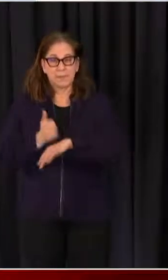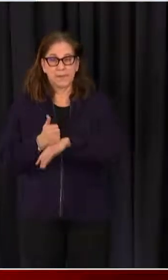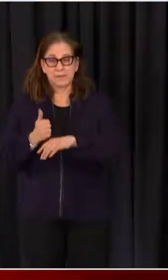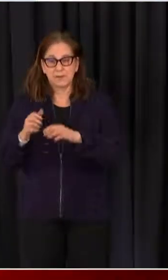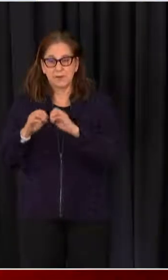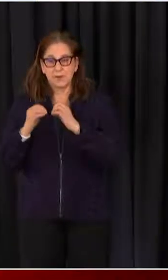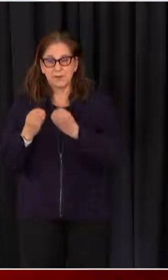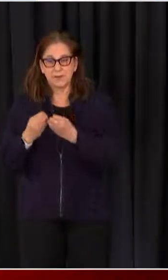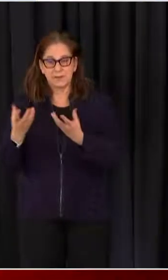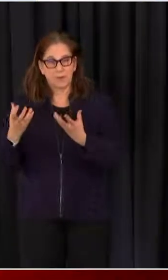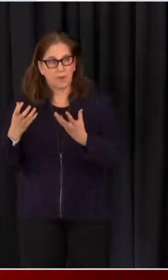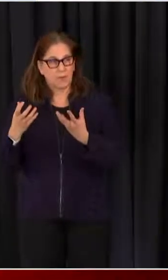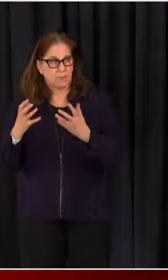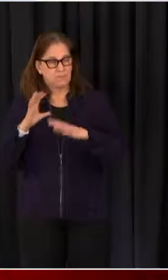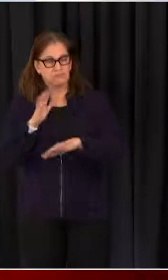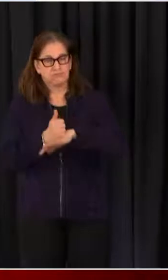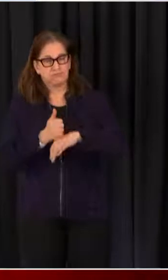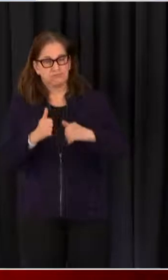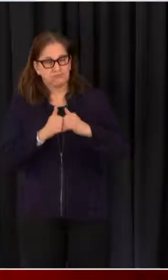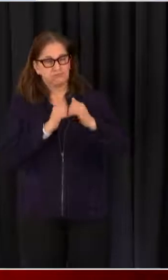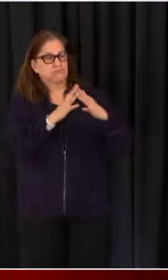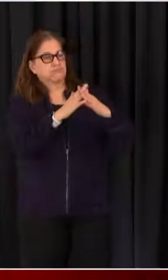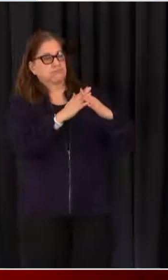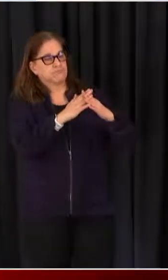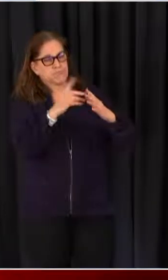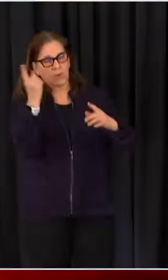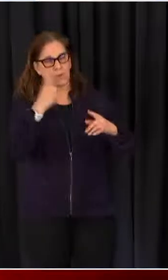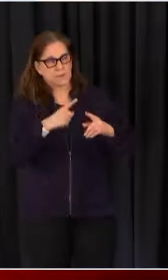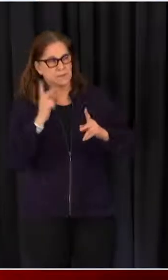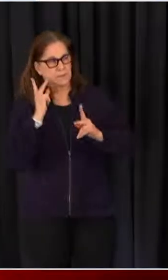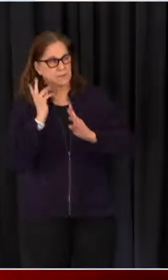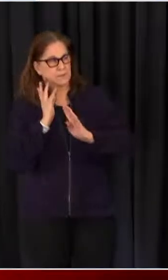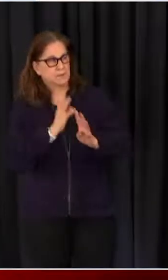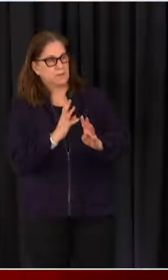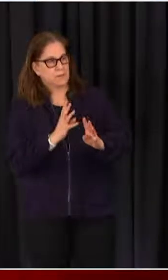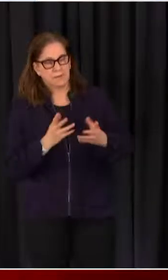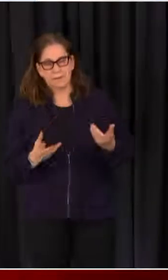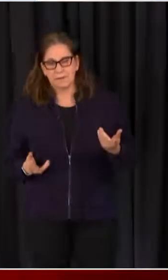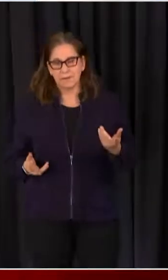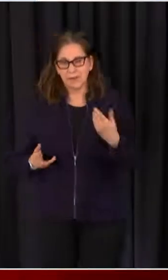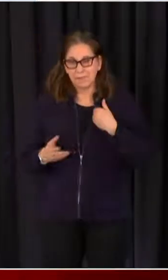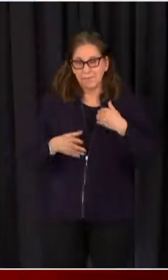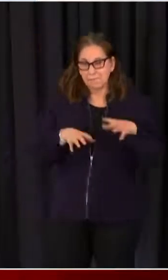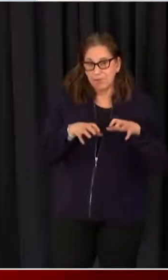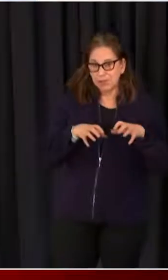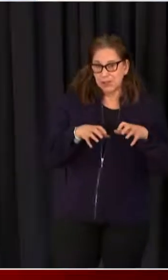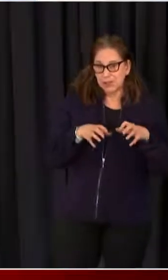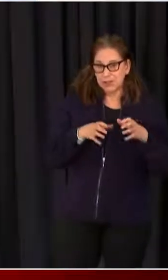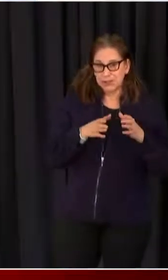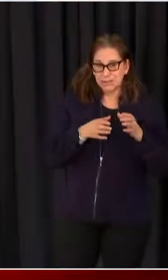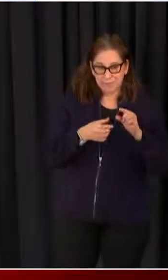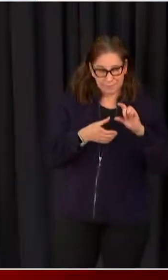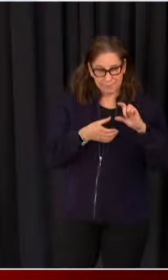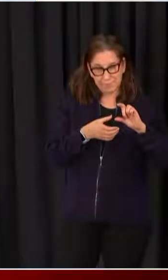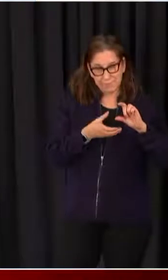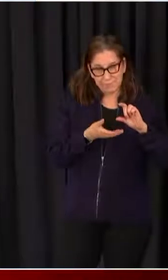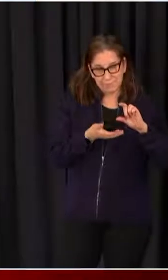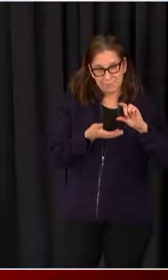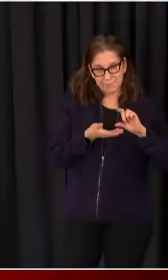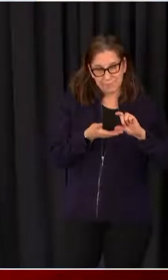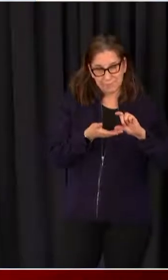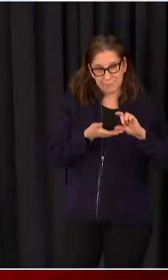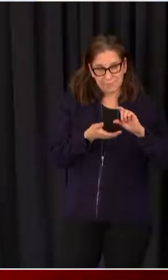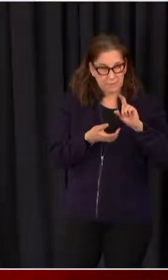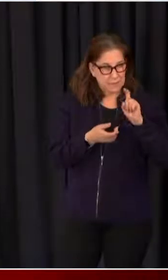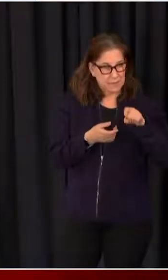have the freezers and all of those things. The vial still has to be used within 6 hours of it being punctured, so